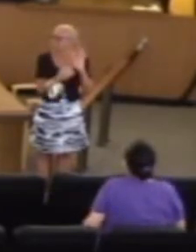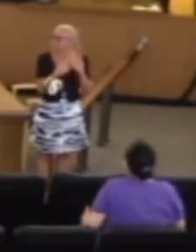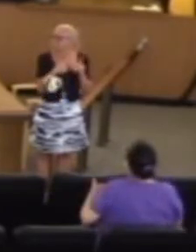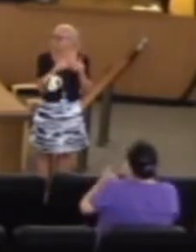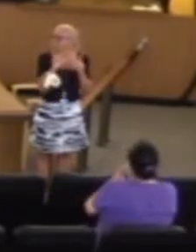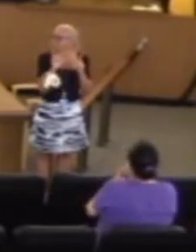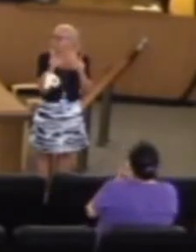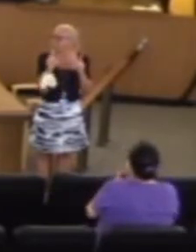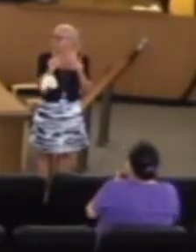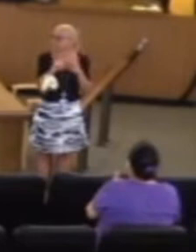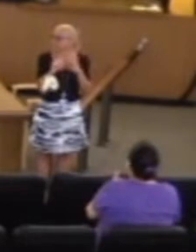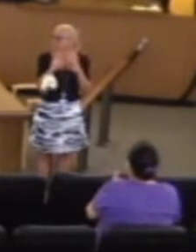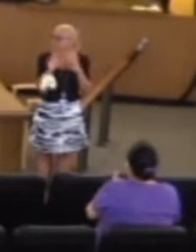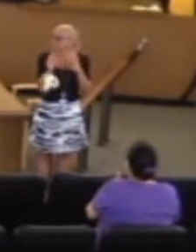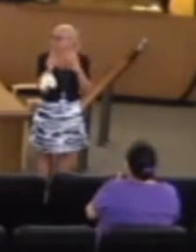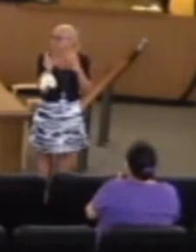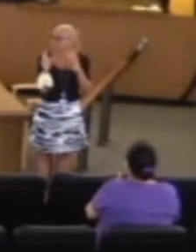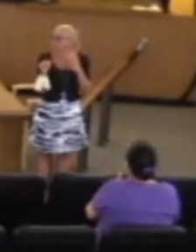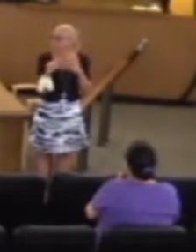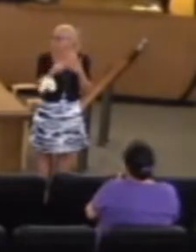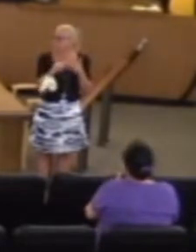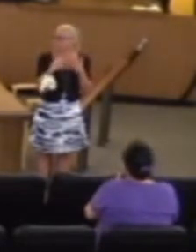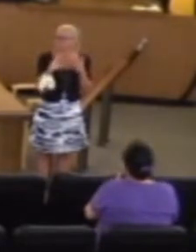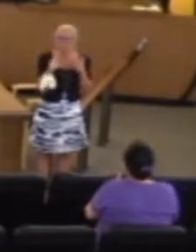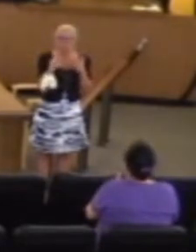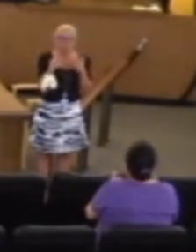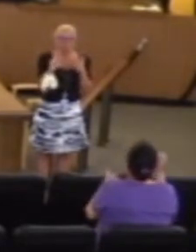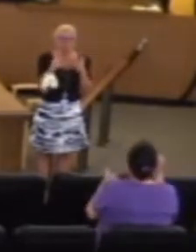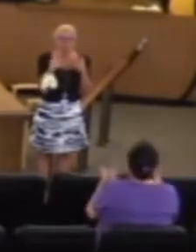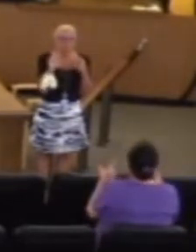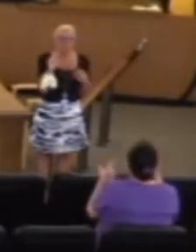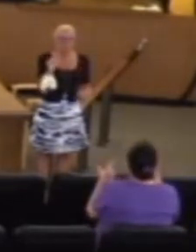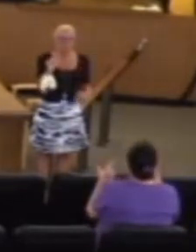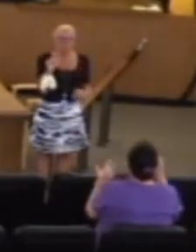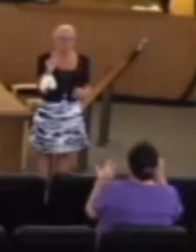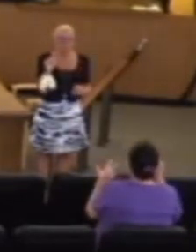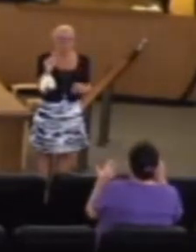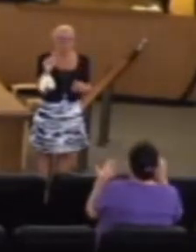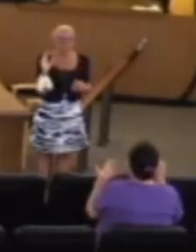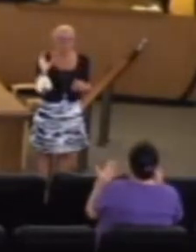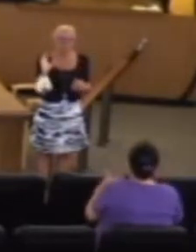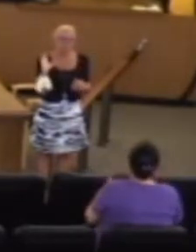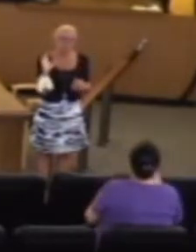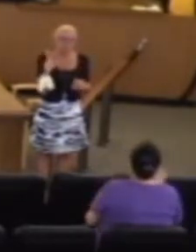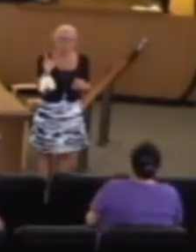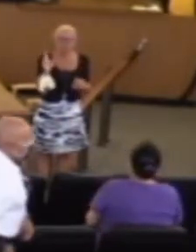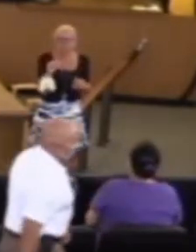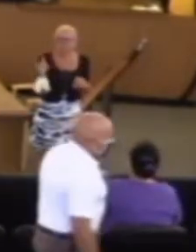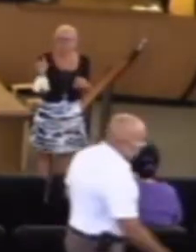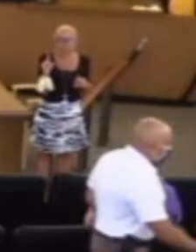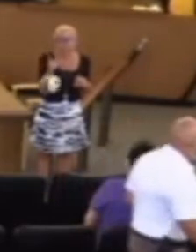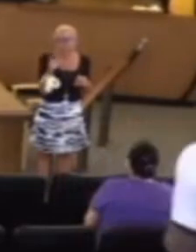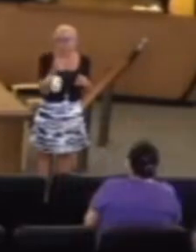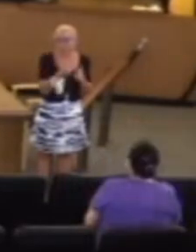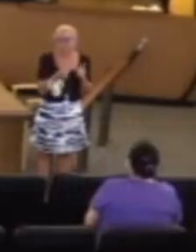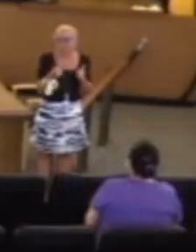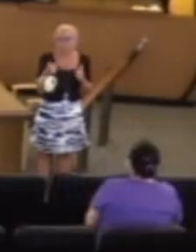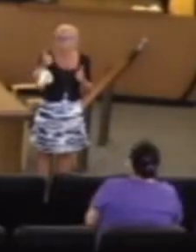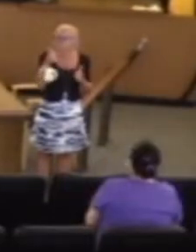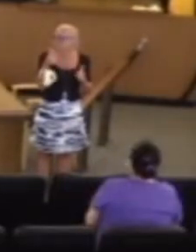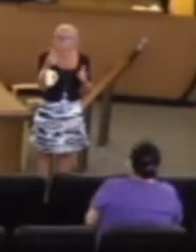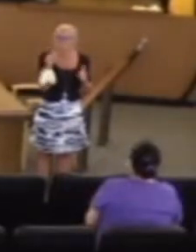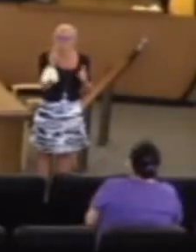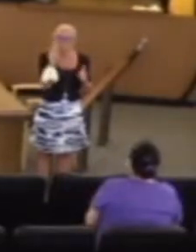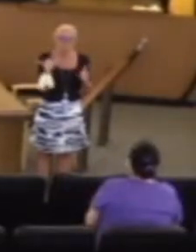Supervisor Clayton. Aye. Councilman Blake. Aye. Councilman Carini. Aye. Councilman D'Esposito. Aye. Councilman Dunn. Aye. Senior Councilwoman